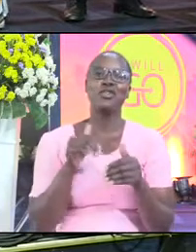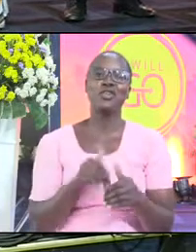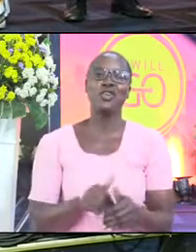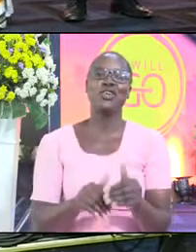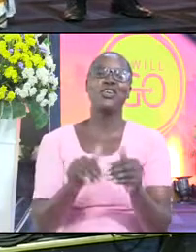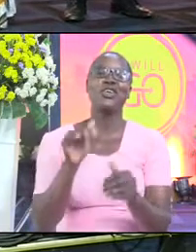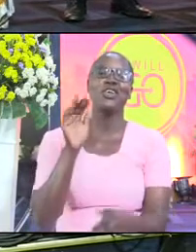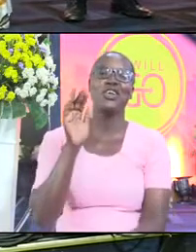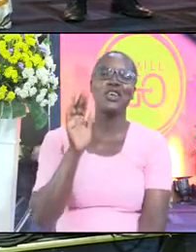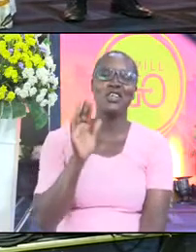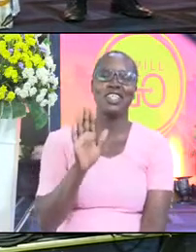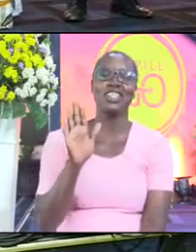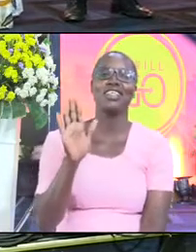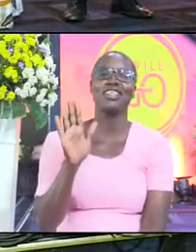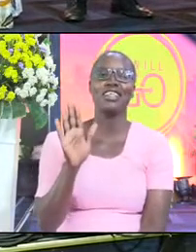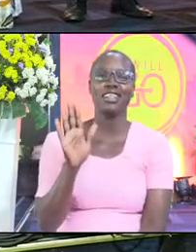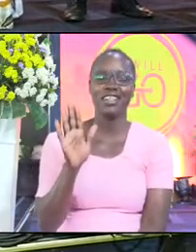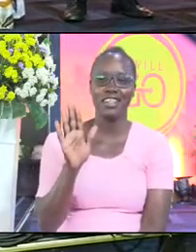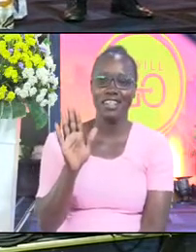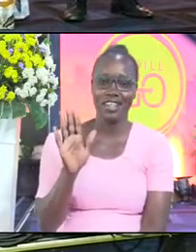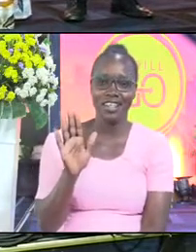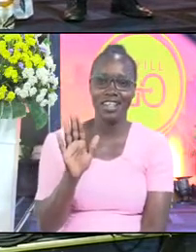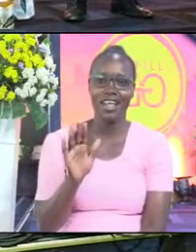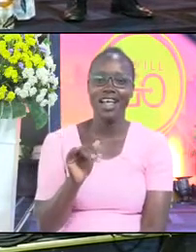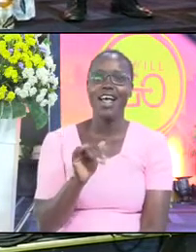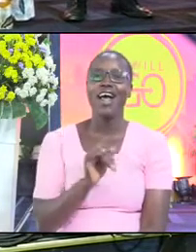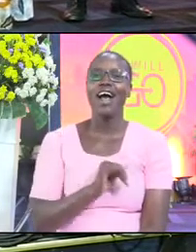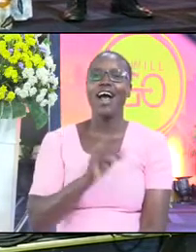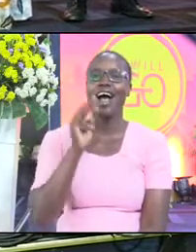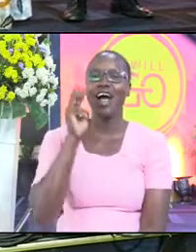step. One step. Come.